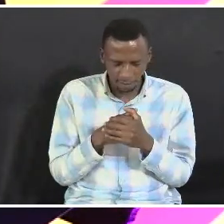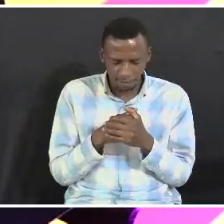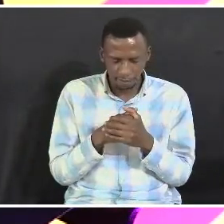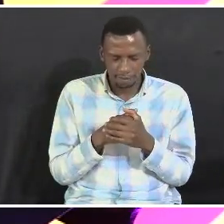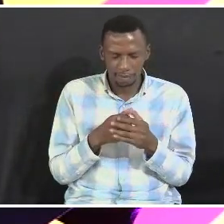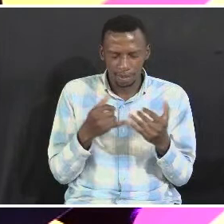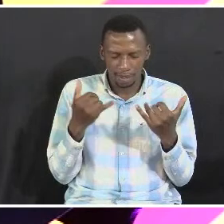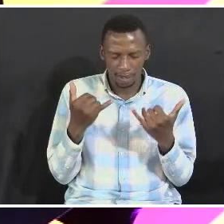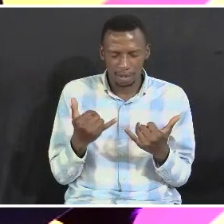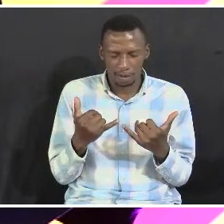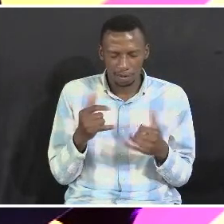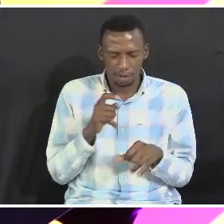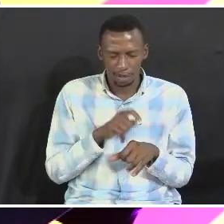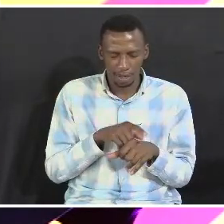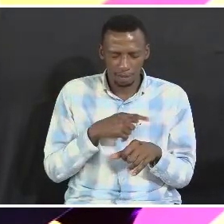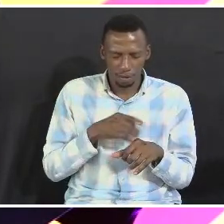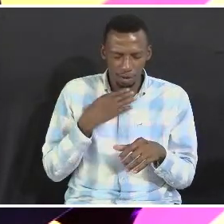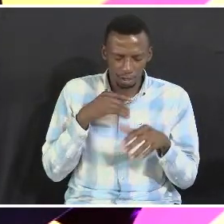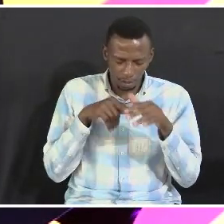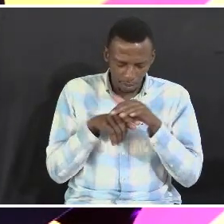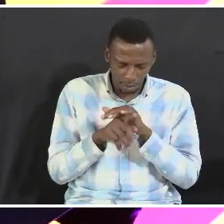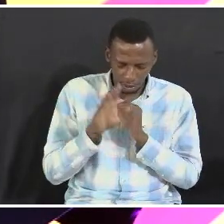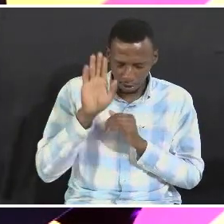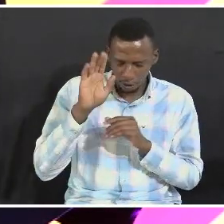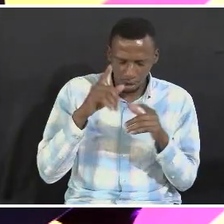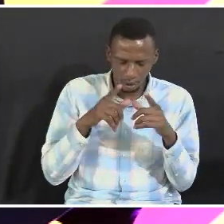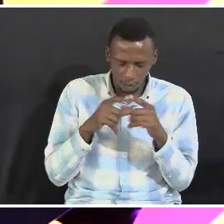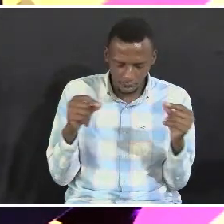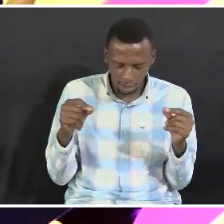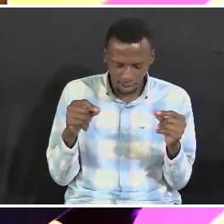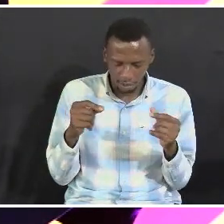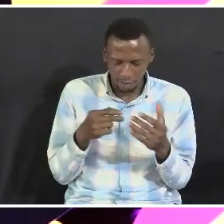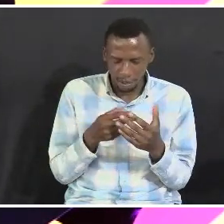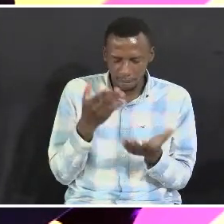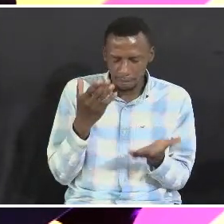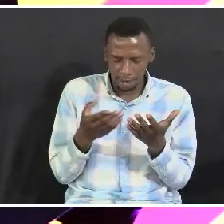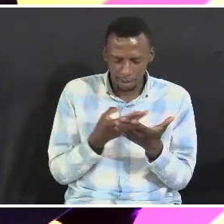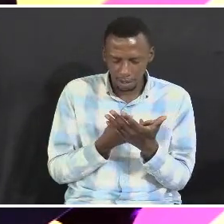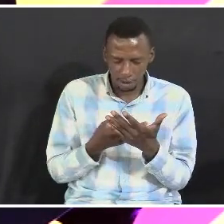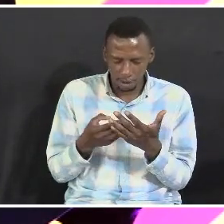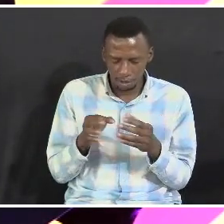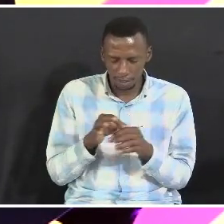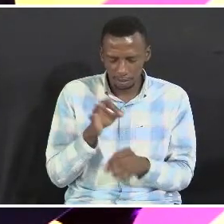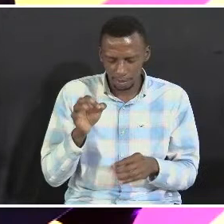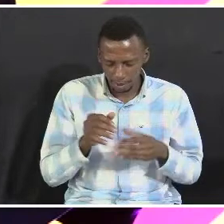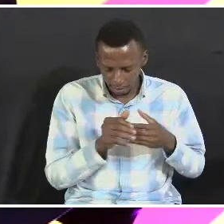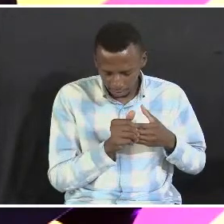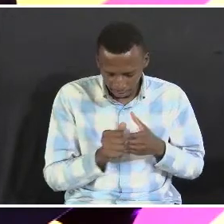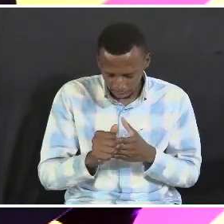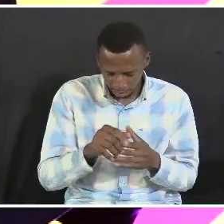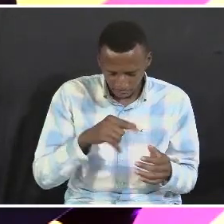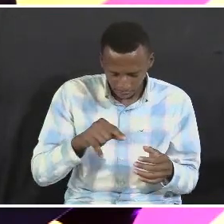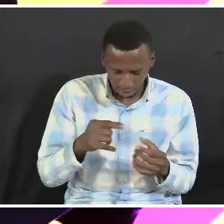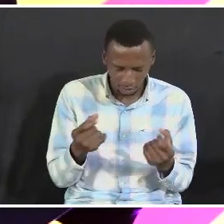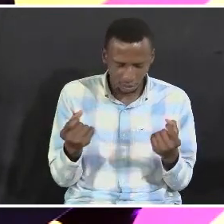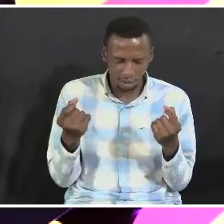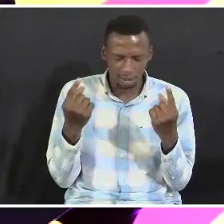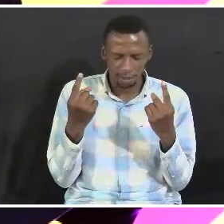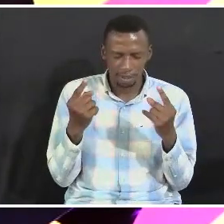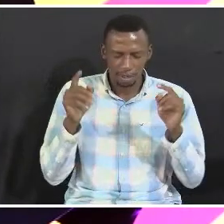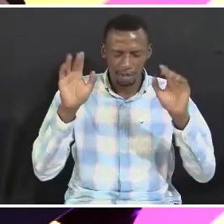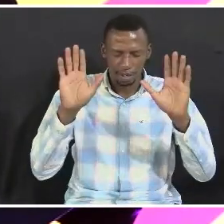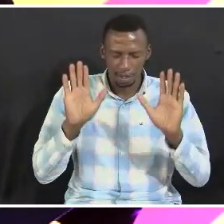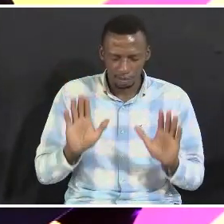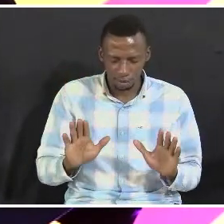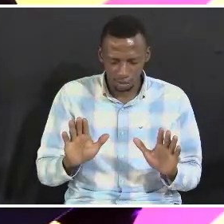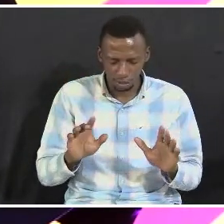And now, as we open your word, may the Holy Spirit guide us through to understand the importance